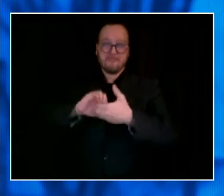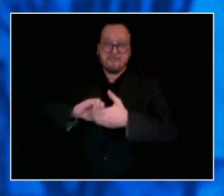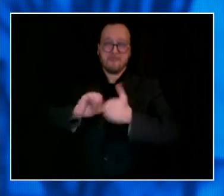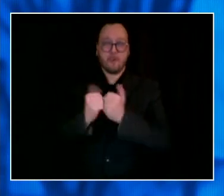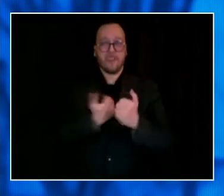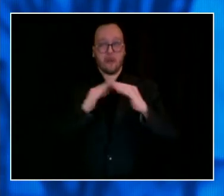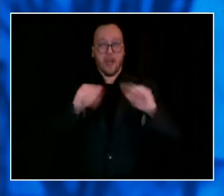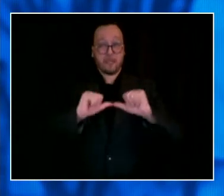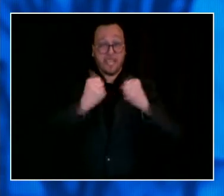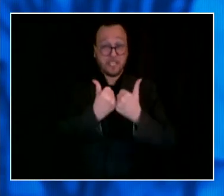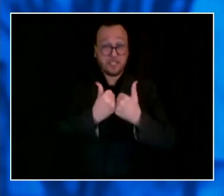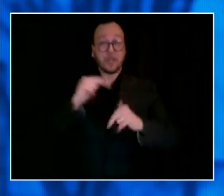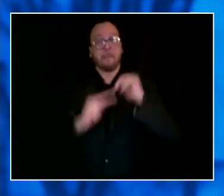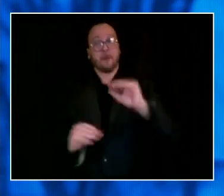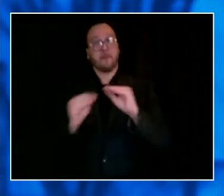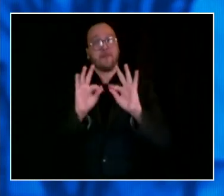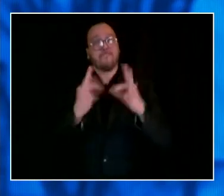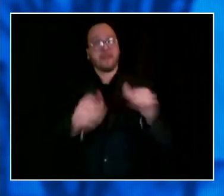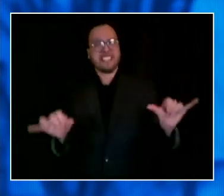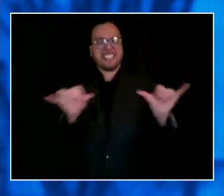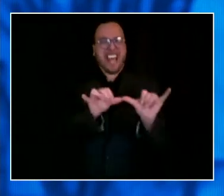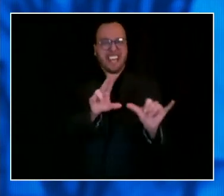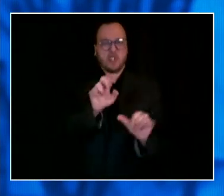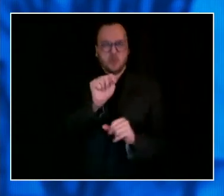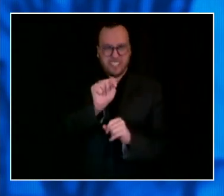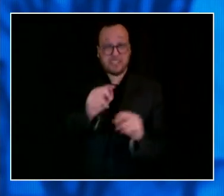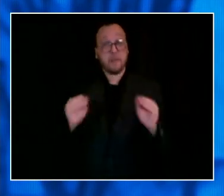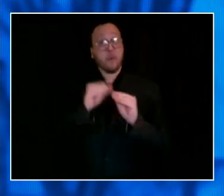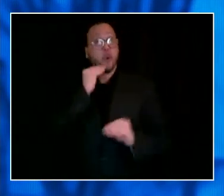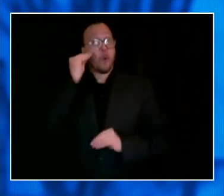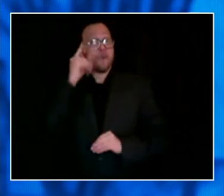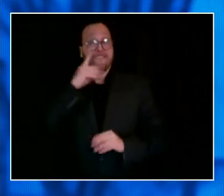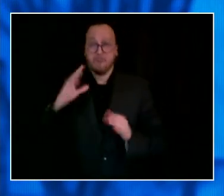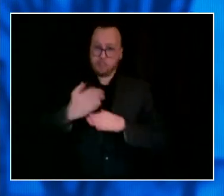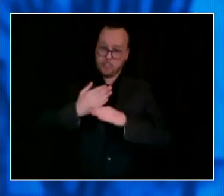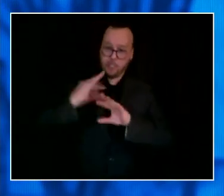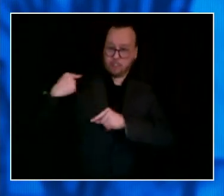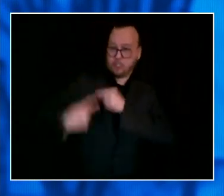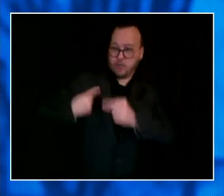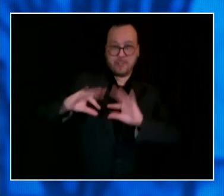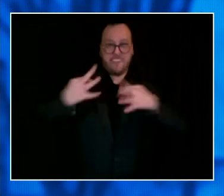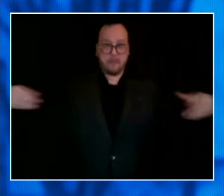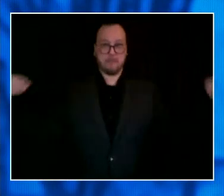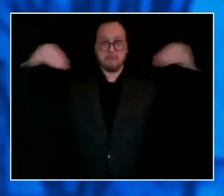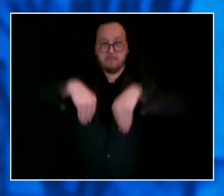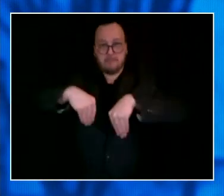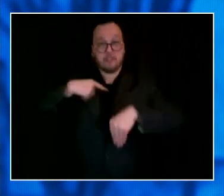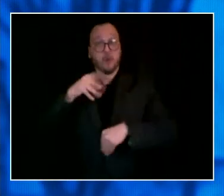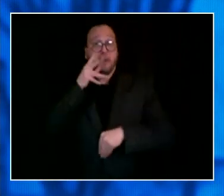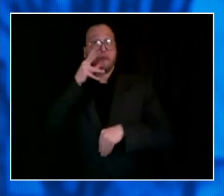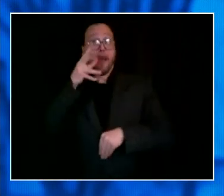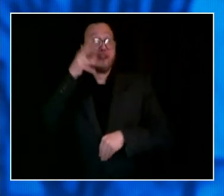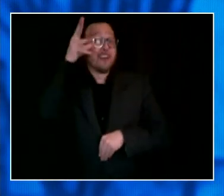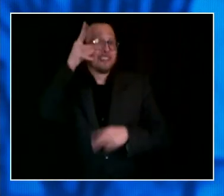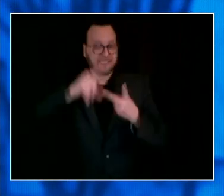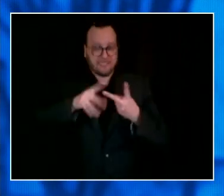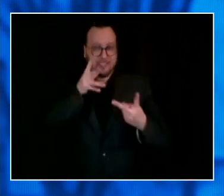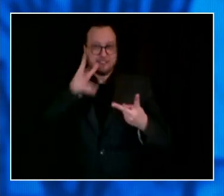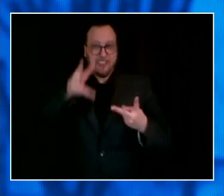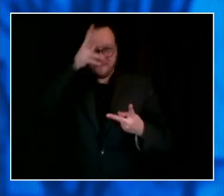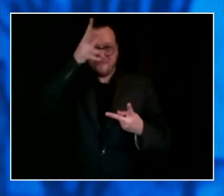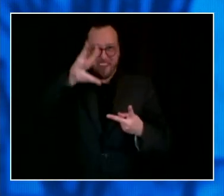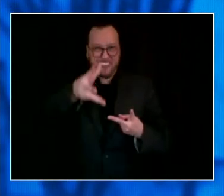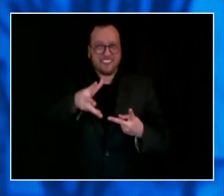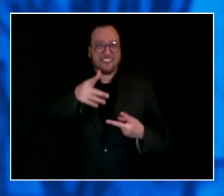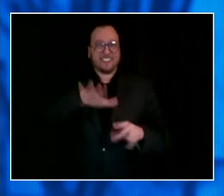more family-sized units and more homes for multi-generational families so that parents and grandchildren can stay